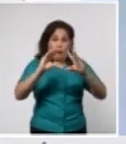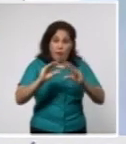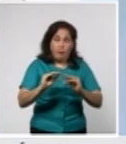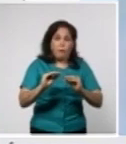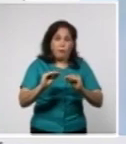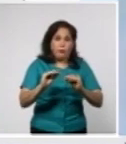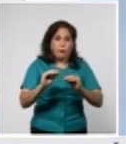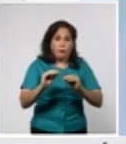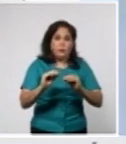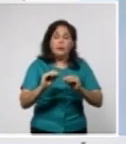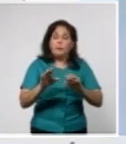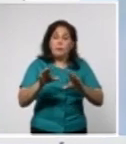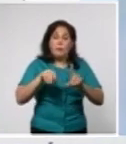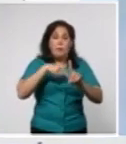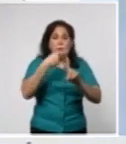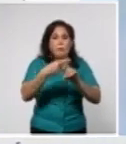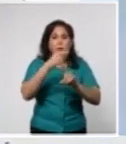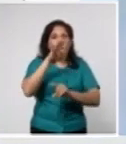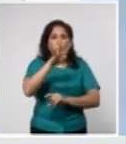3,373 deaths yesterday,